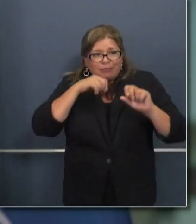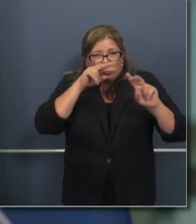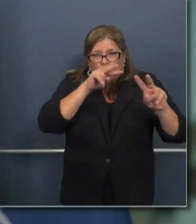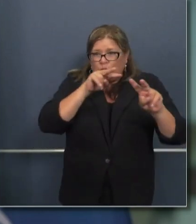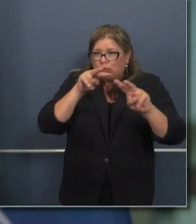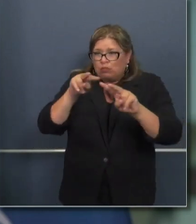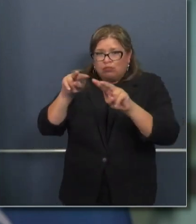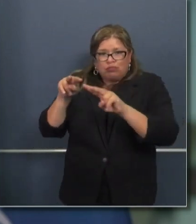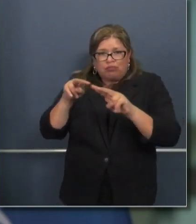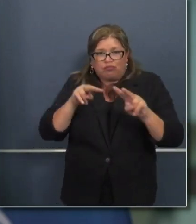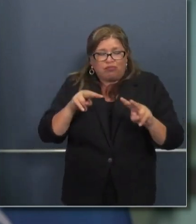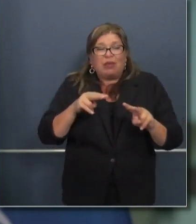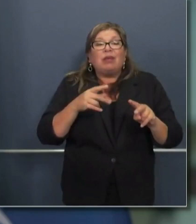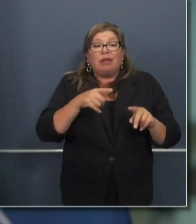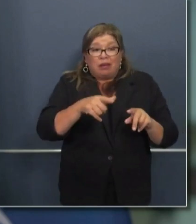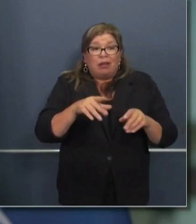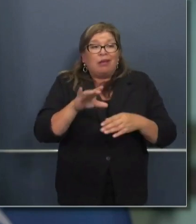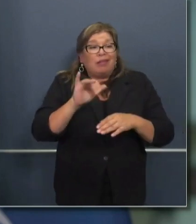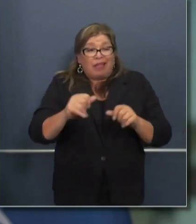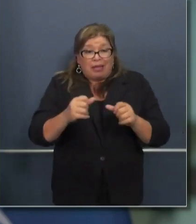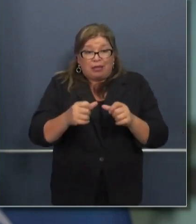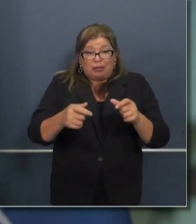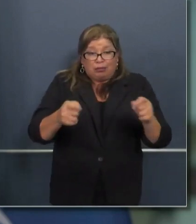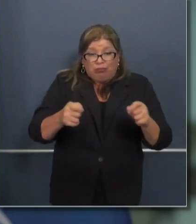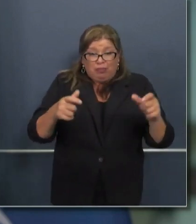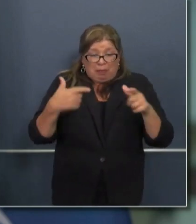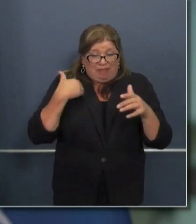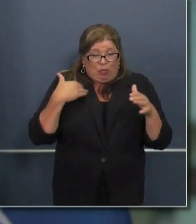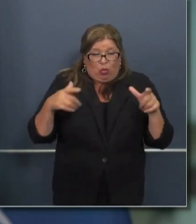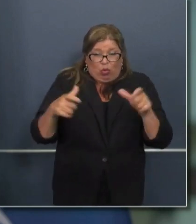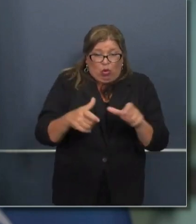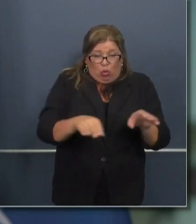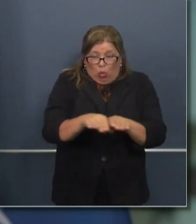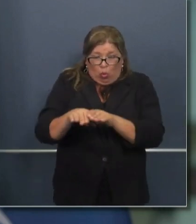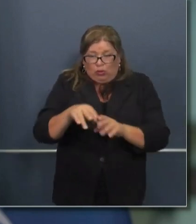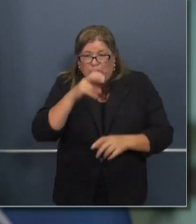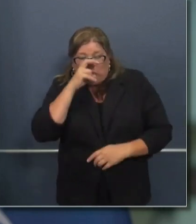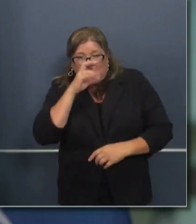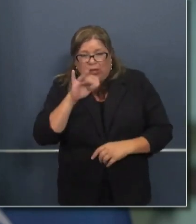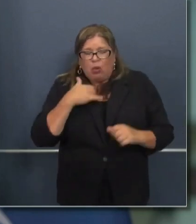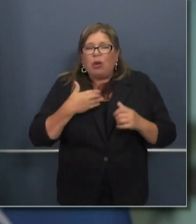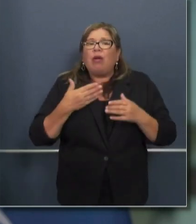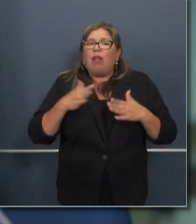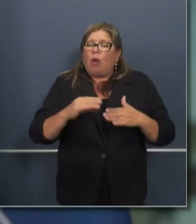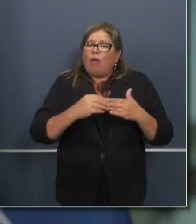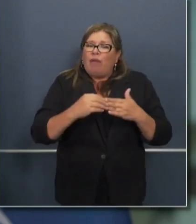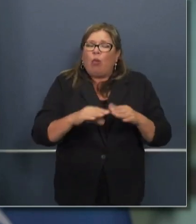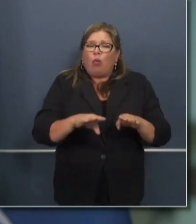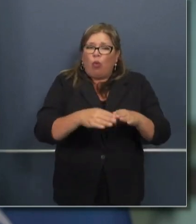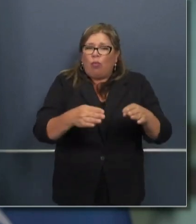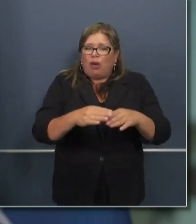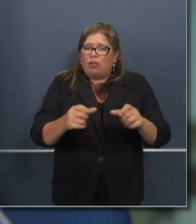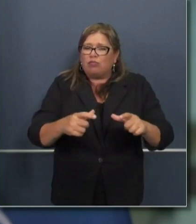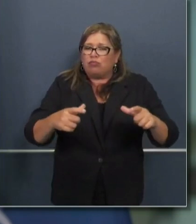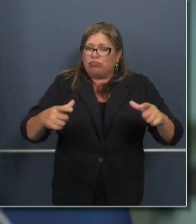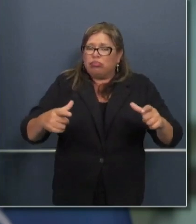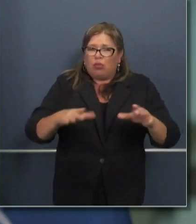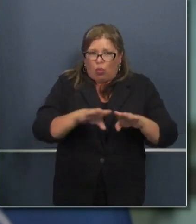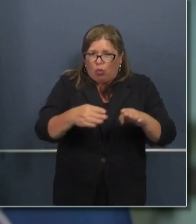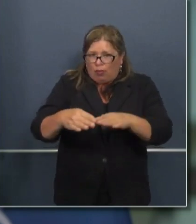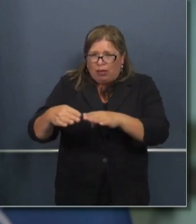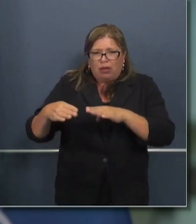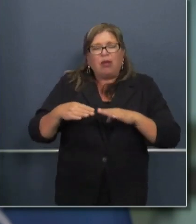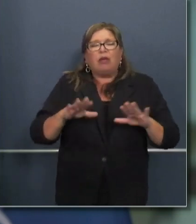of economies and sectors, and also trying to do our best to enforce through social